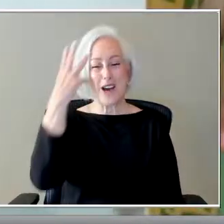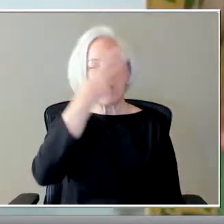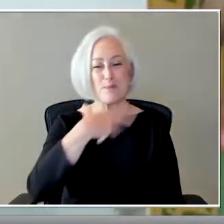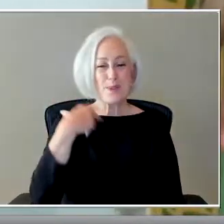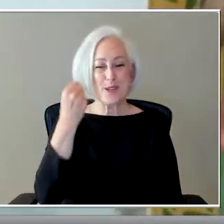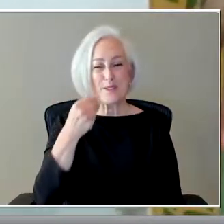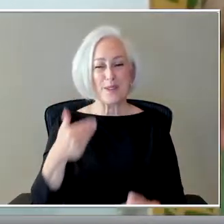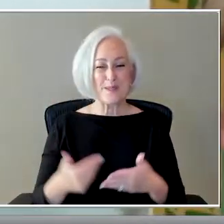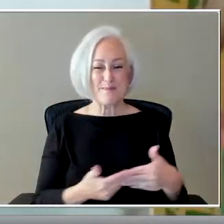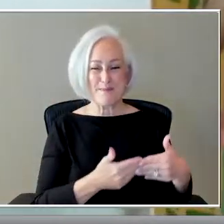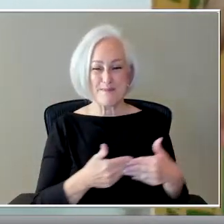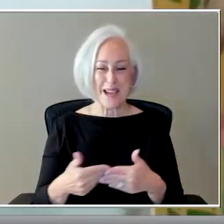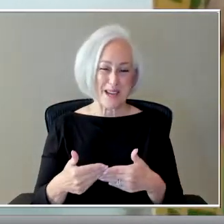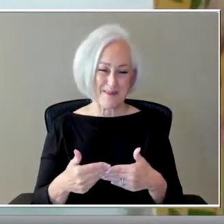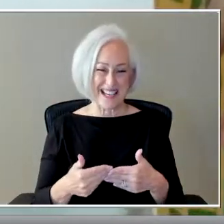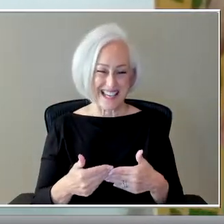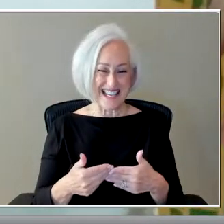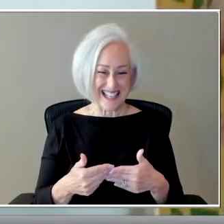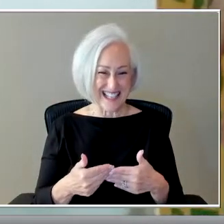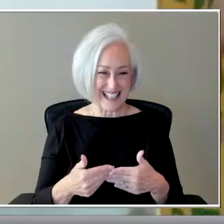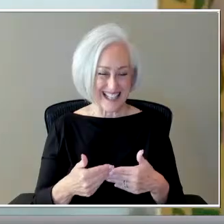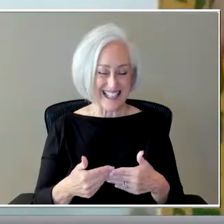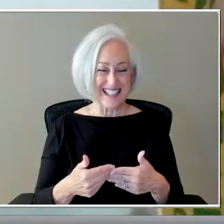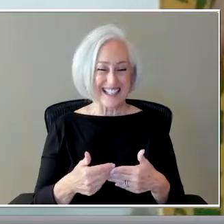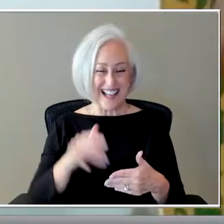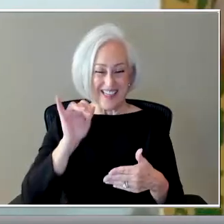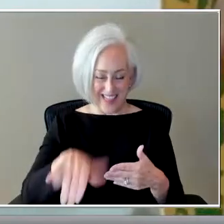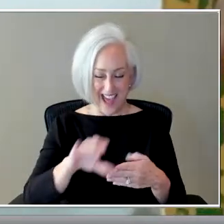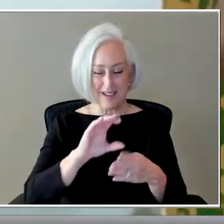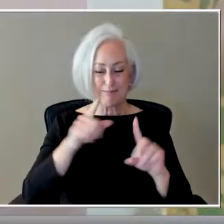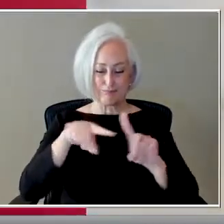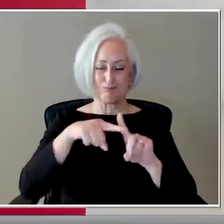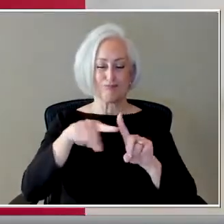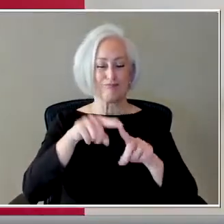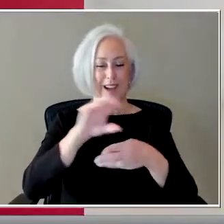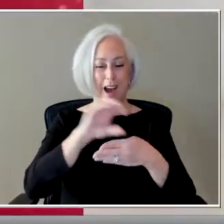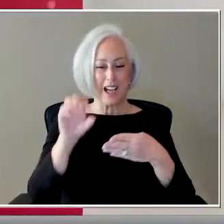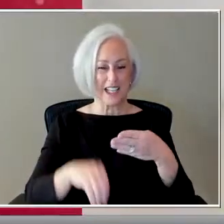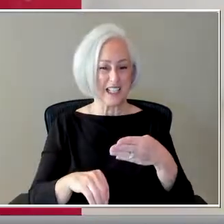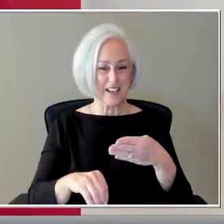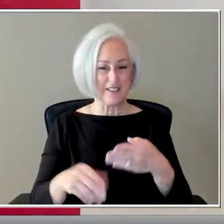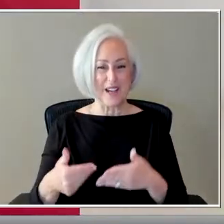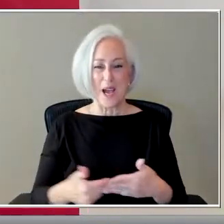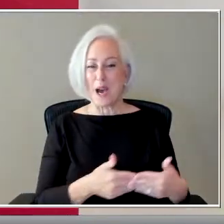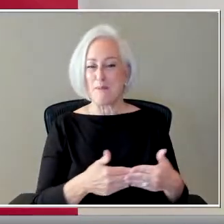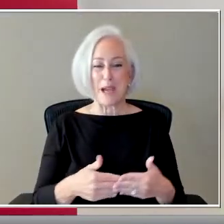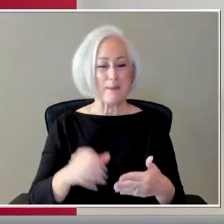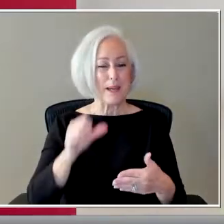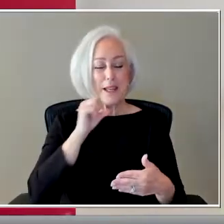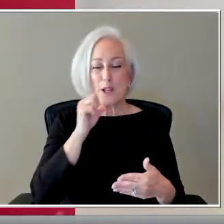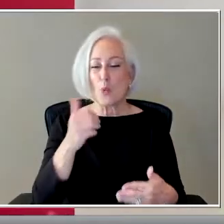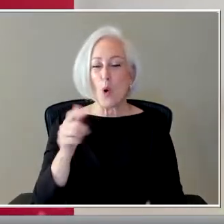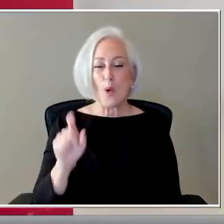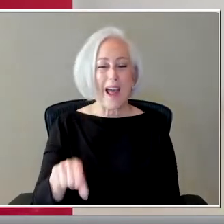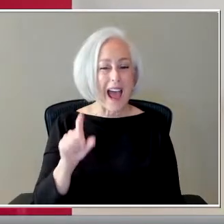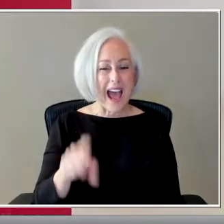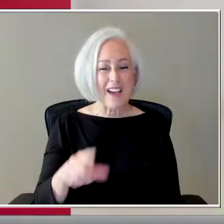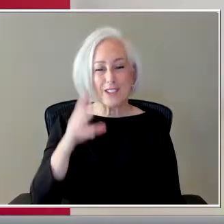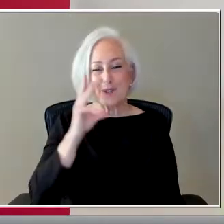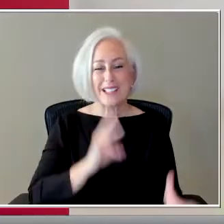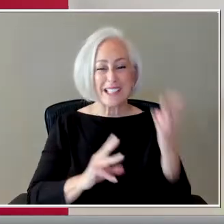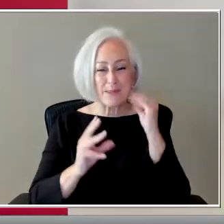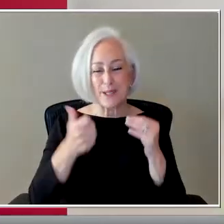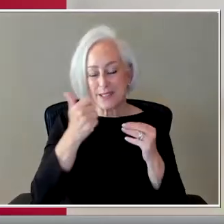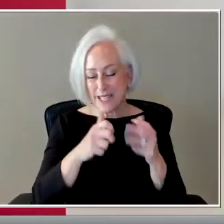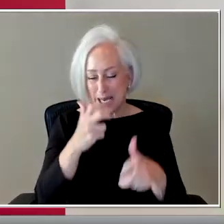baby as the outcome, a baby that is not going to have to experience any hardships